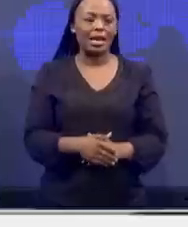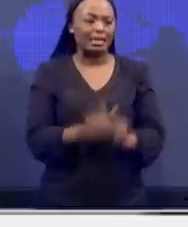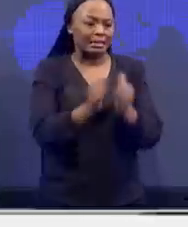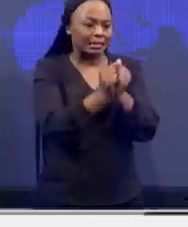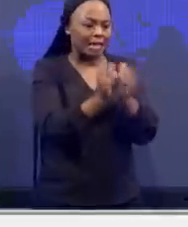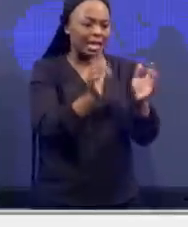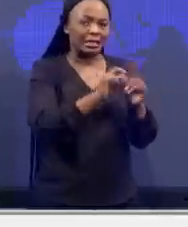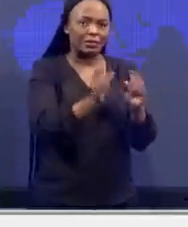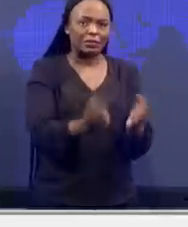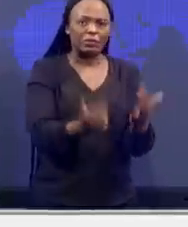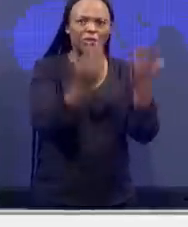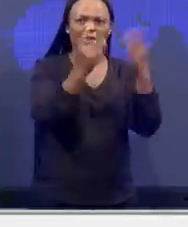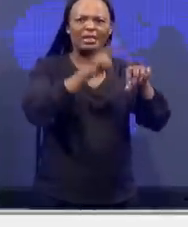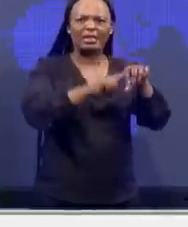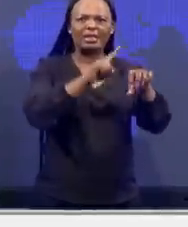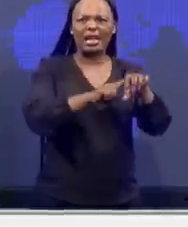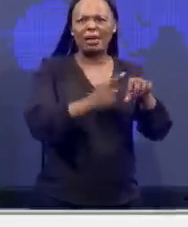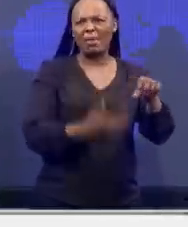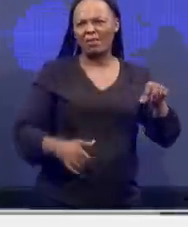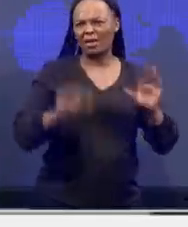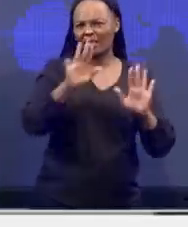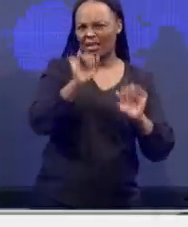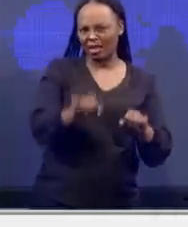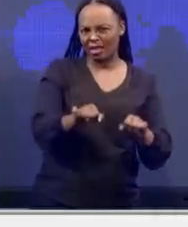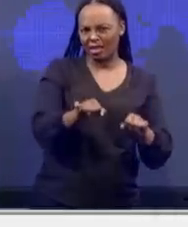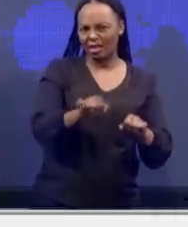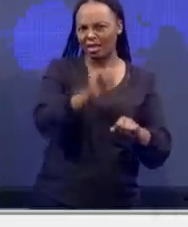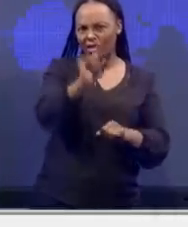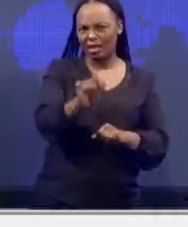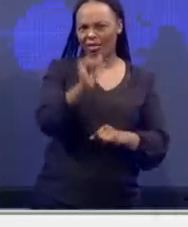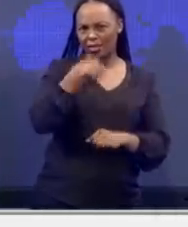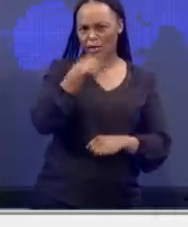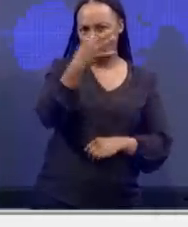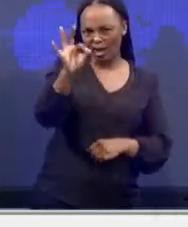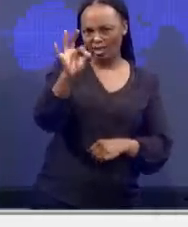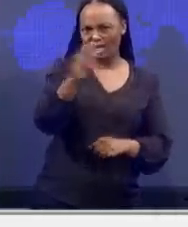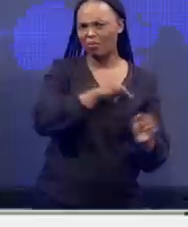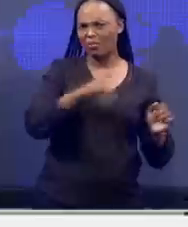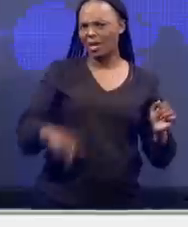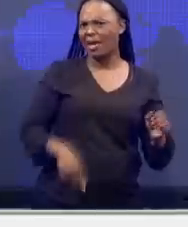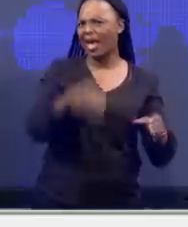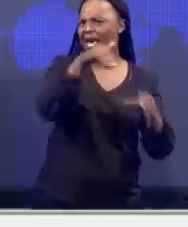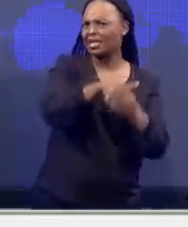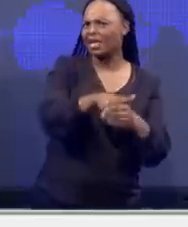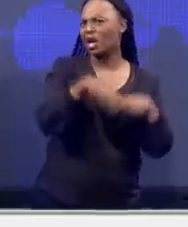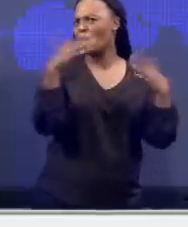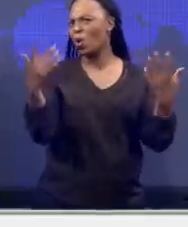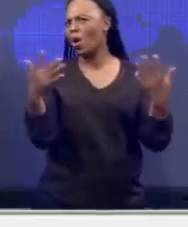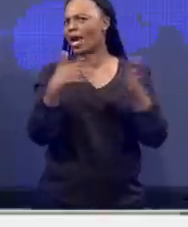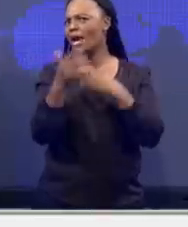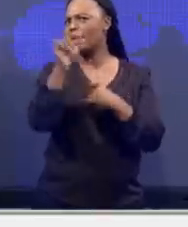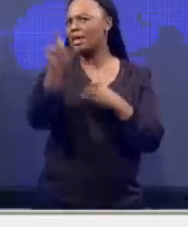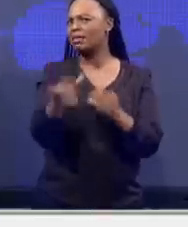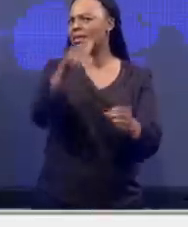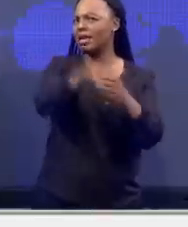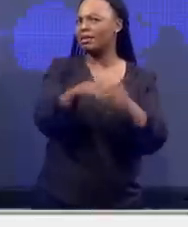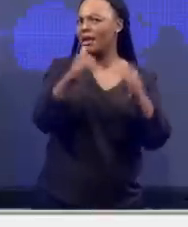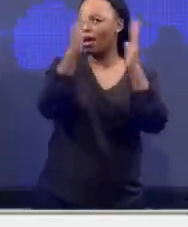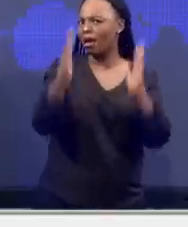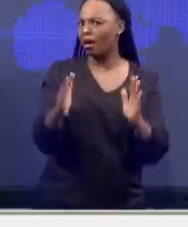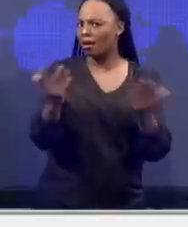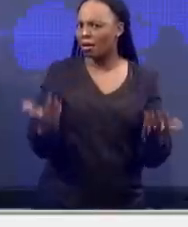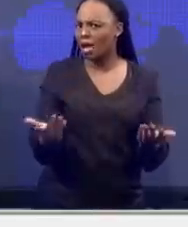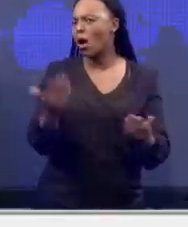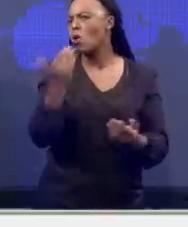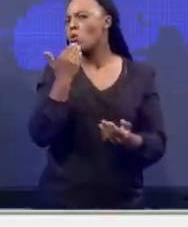it was just around 9:30, if I'm correct. Was the Premier inside? Was there anybody who was inside? And those who